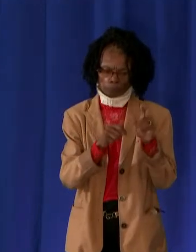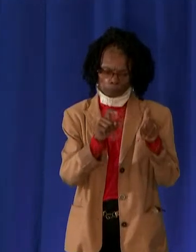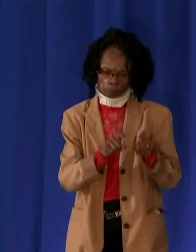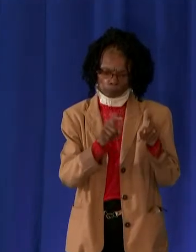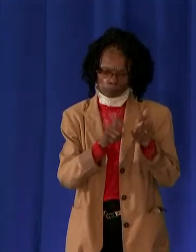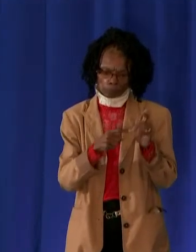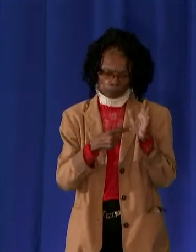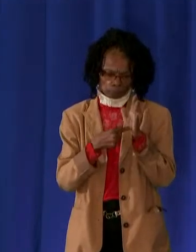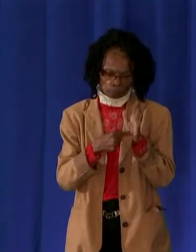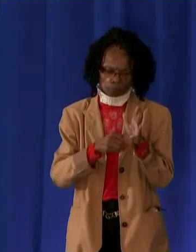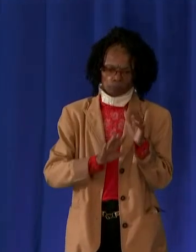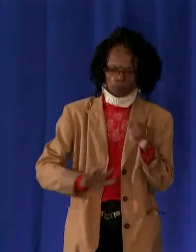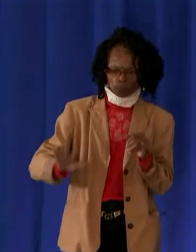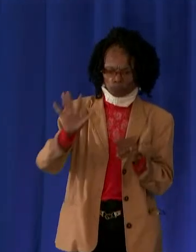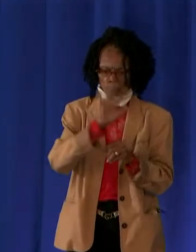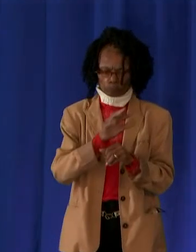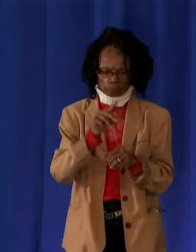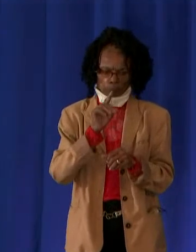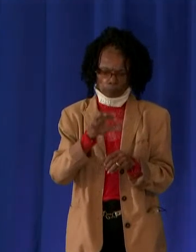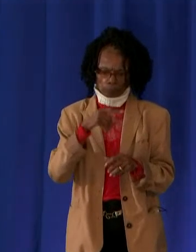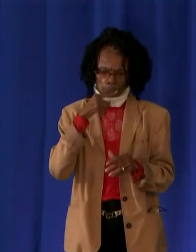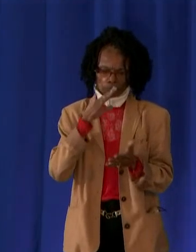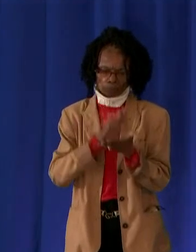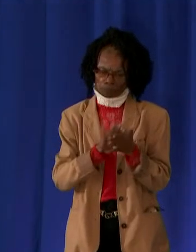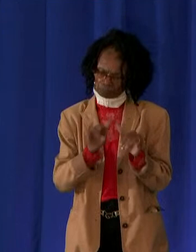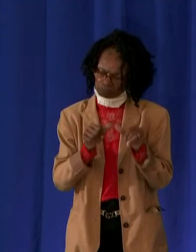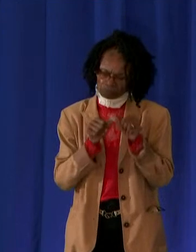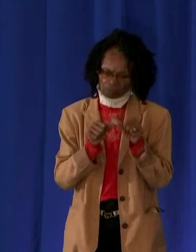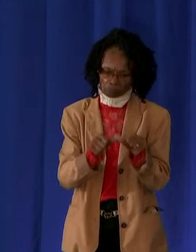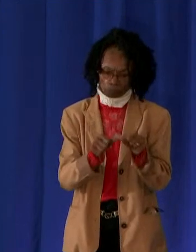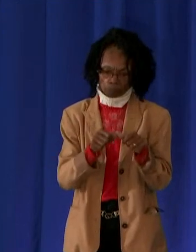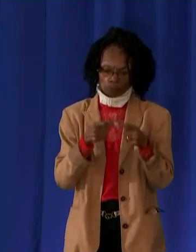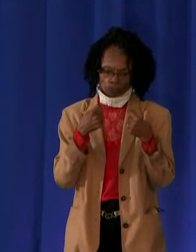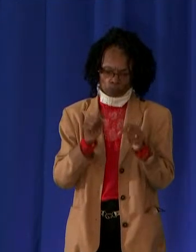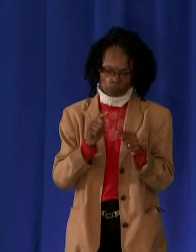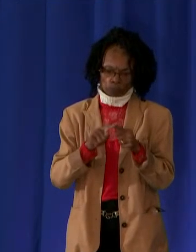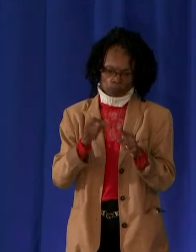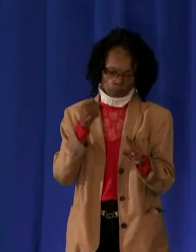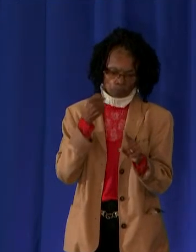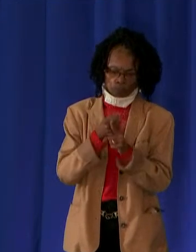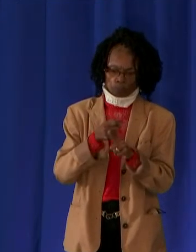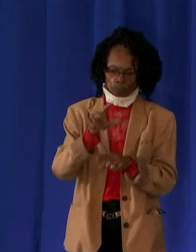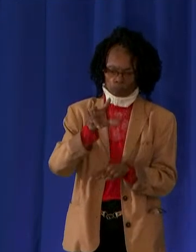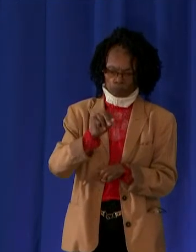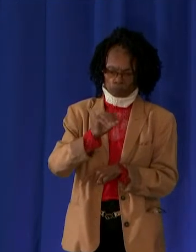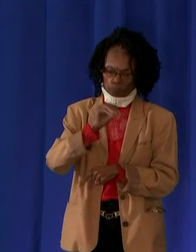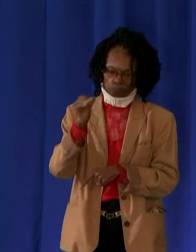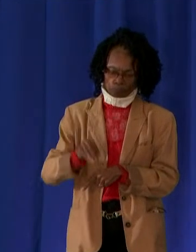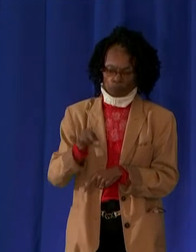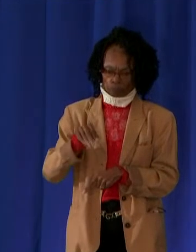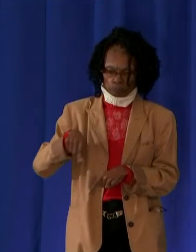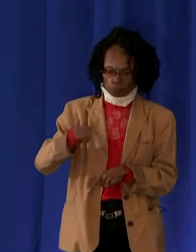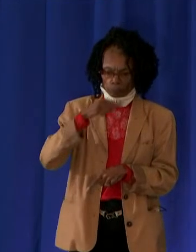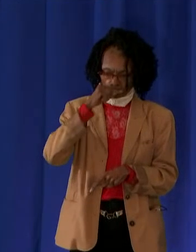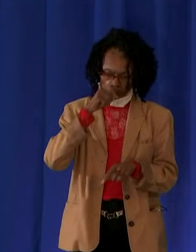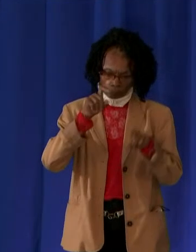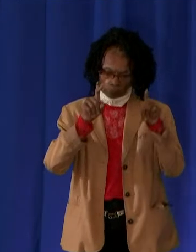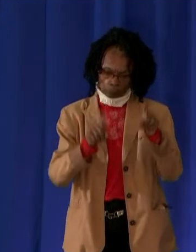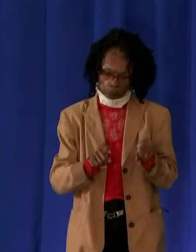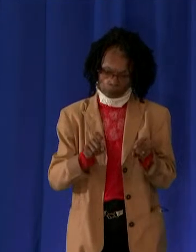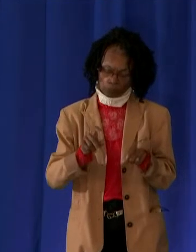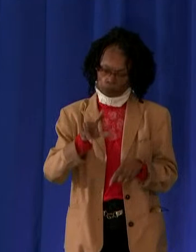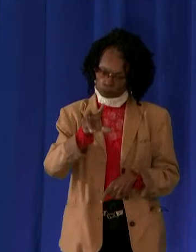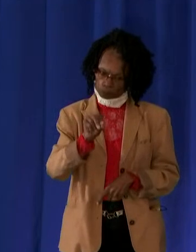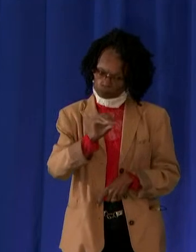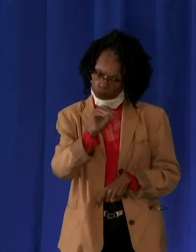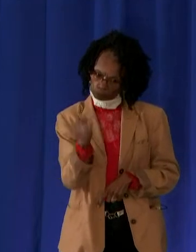testing protocols across our schools, where we're aiming to hit 30% of the kids tested weekly. And